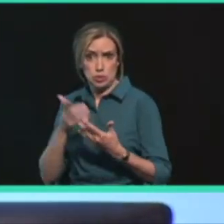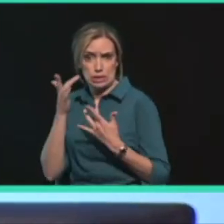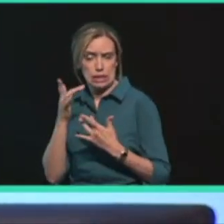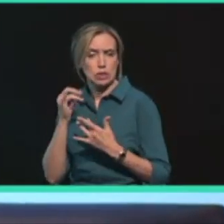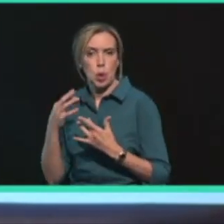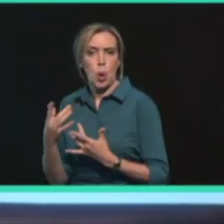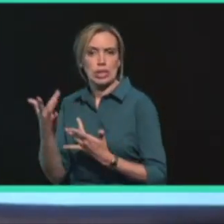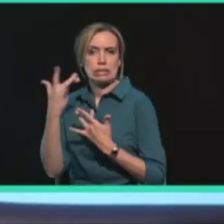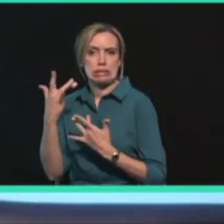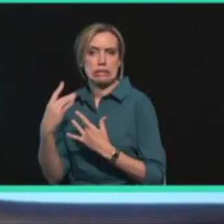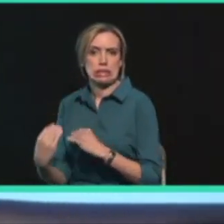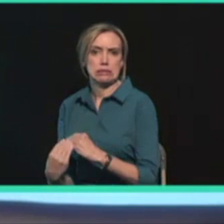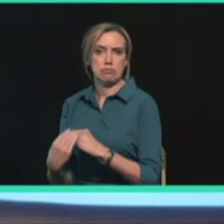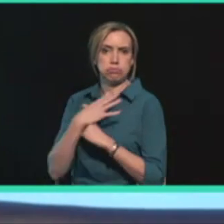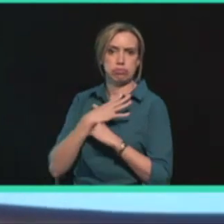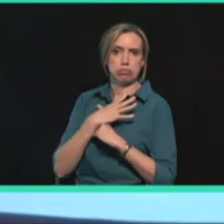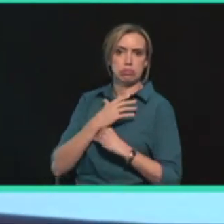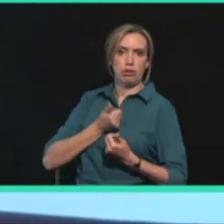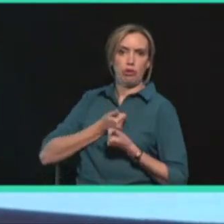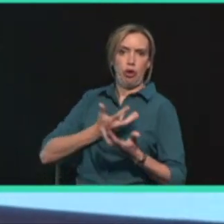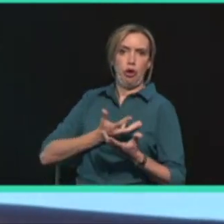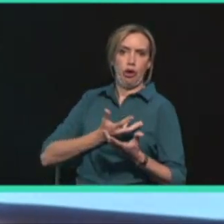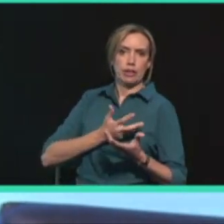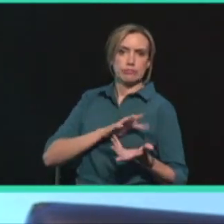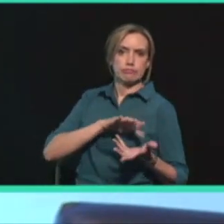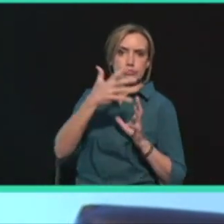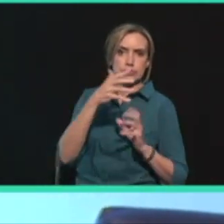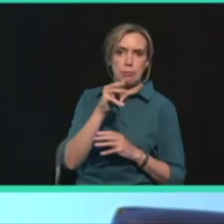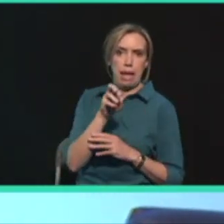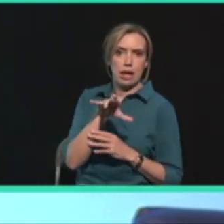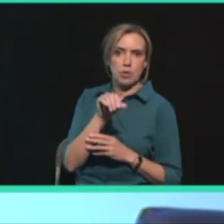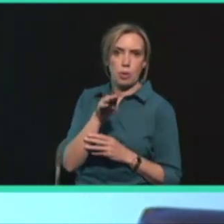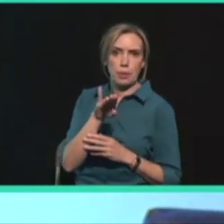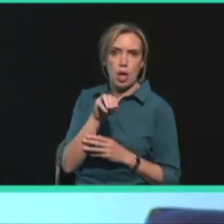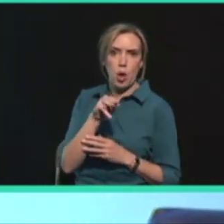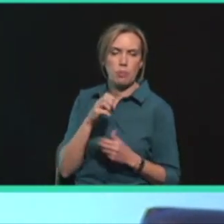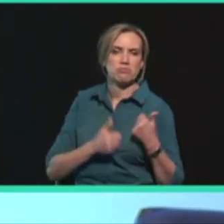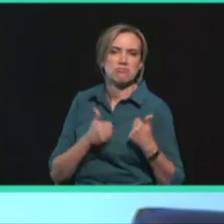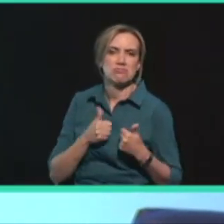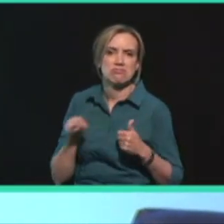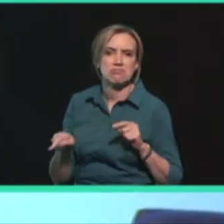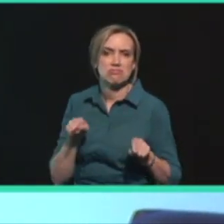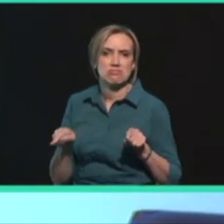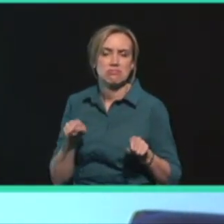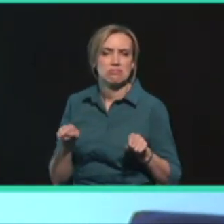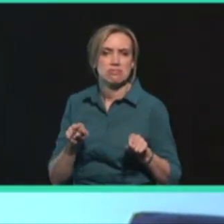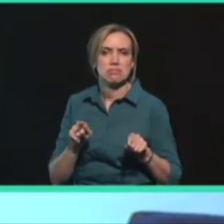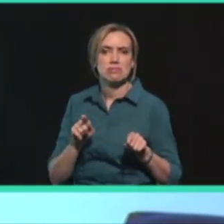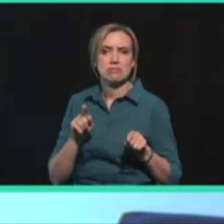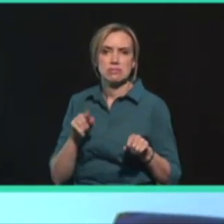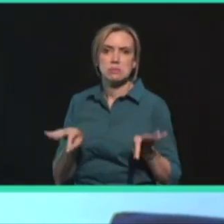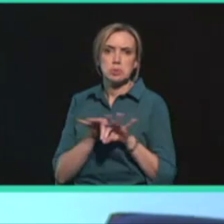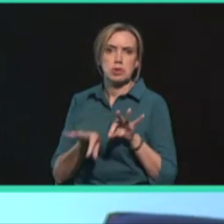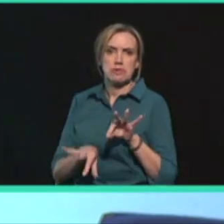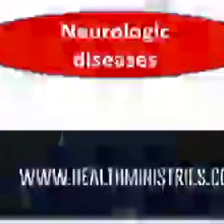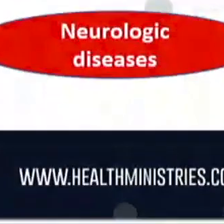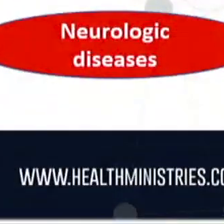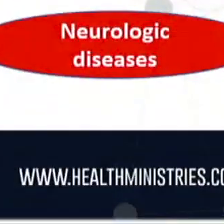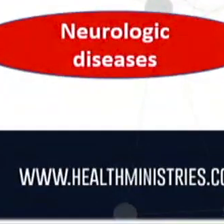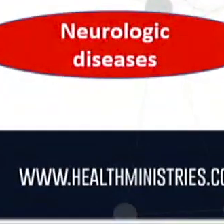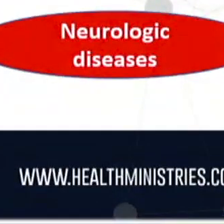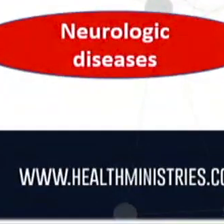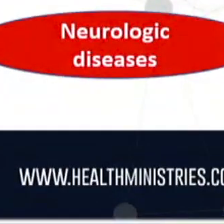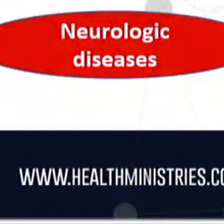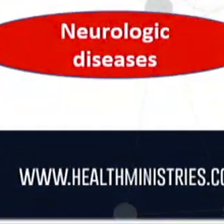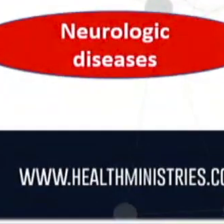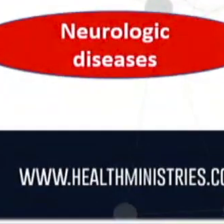the other ways around. And then last but not least, it will be of very much importance to find out whether we have microbiome-based interventions